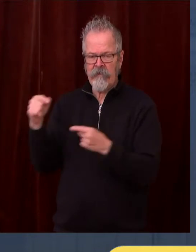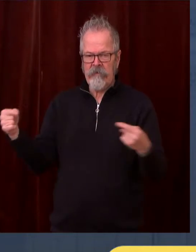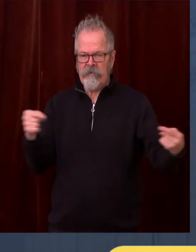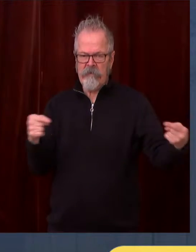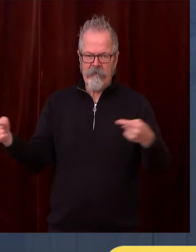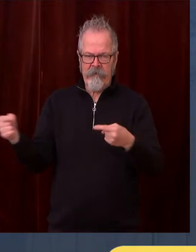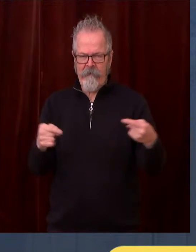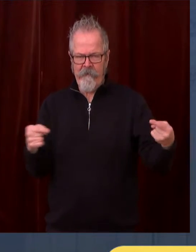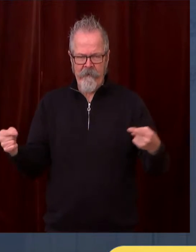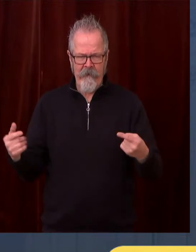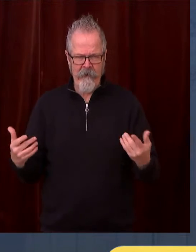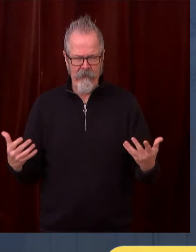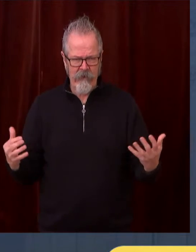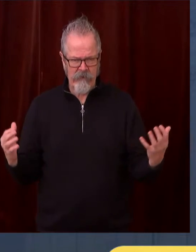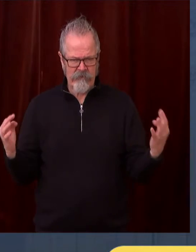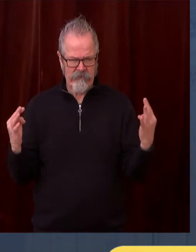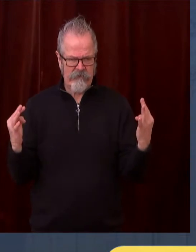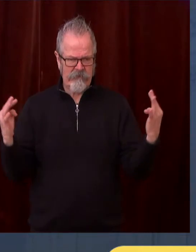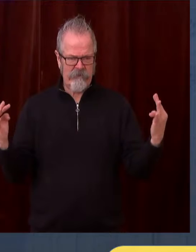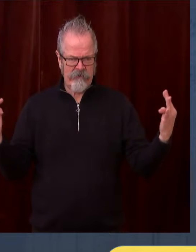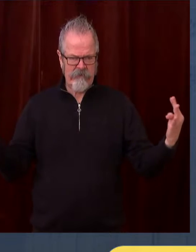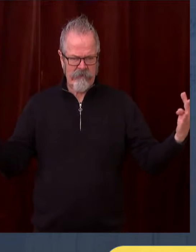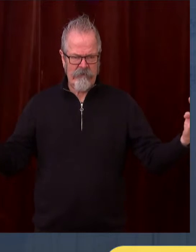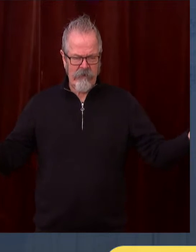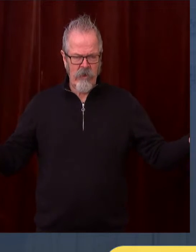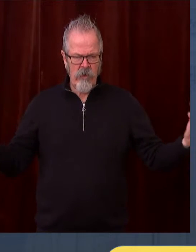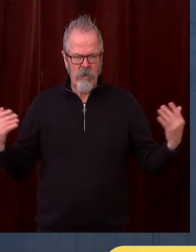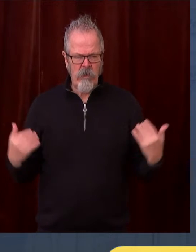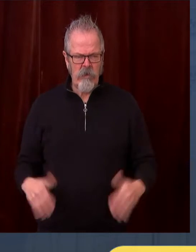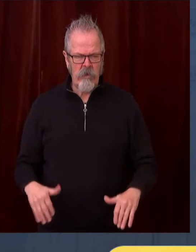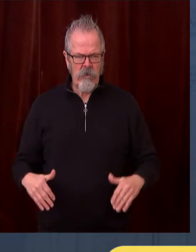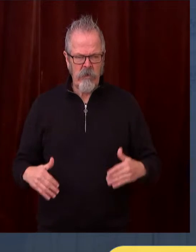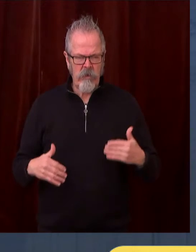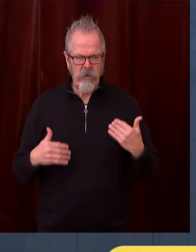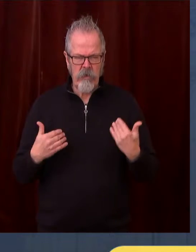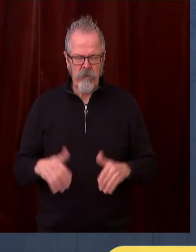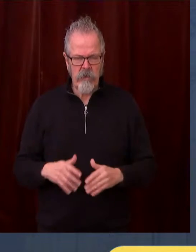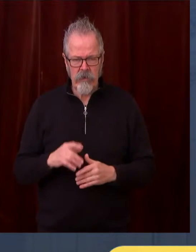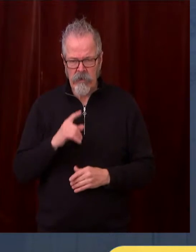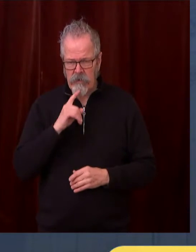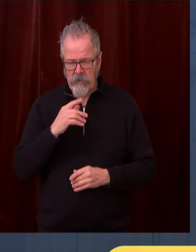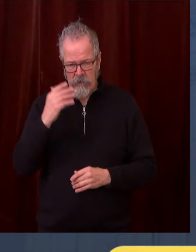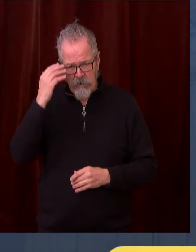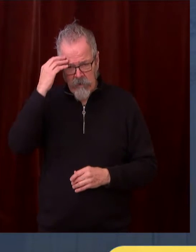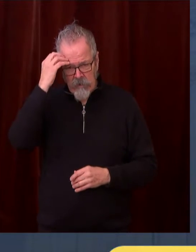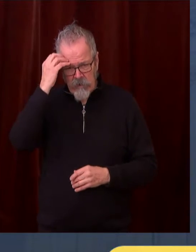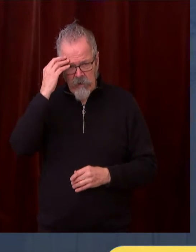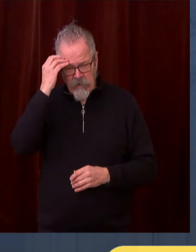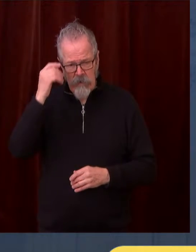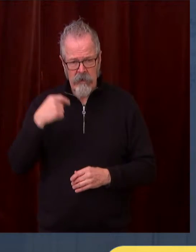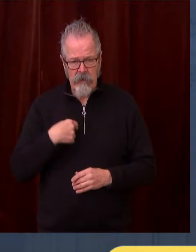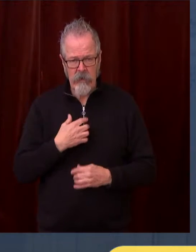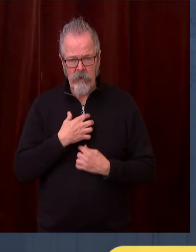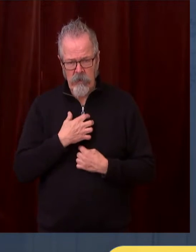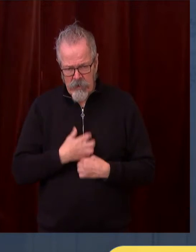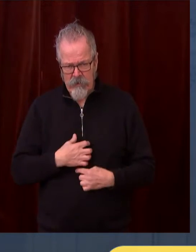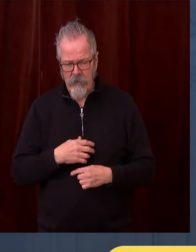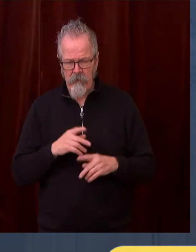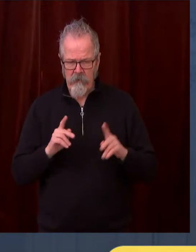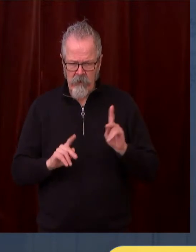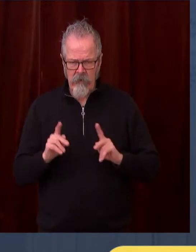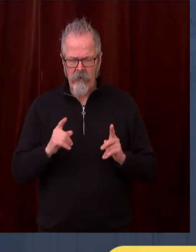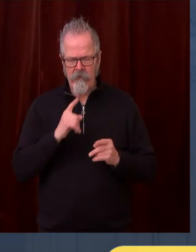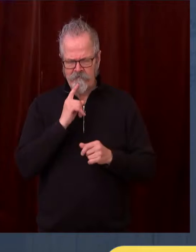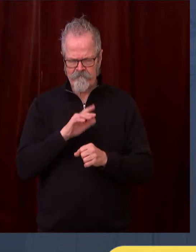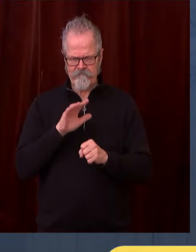everything we can. And I just hope people will try to show a commitment to people's health right now rather than anger. That's the best